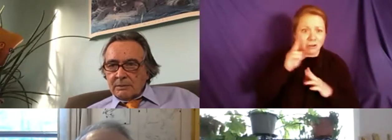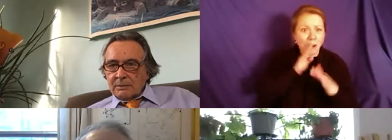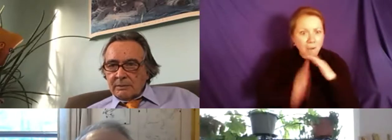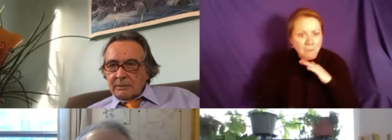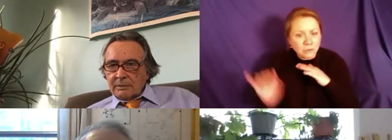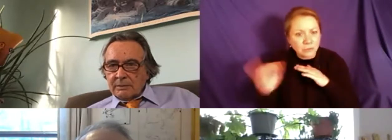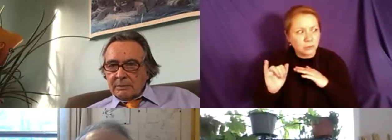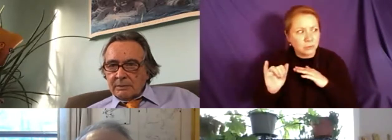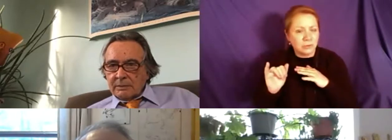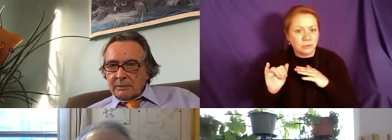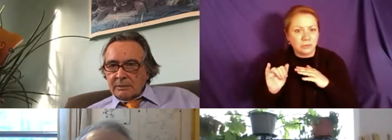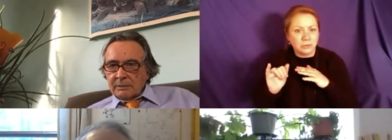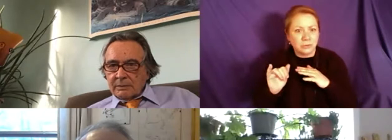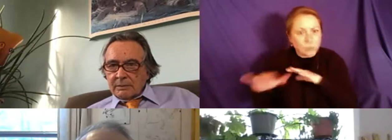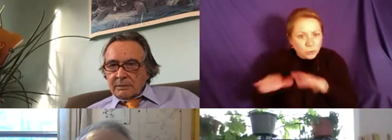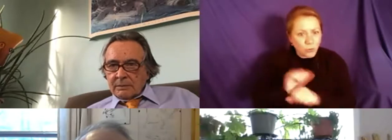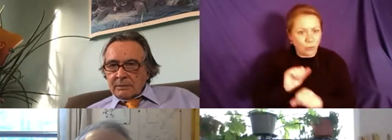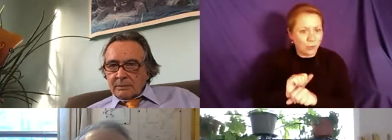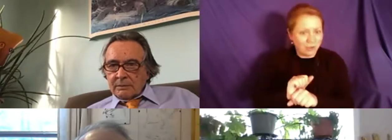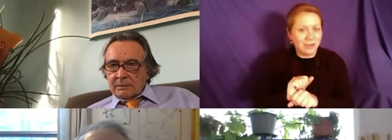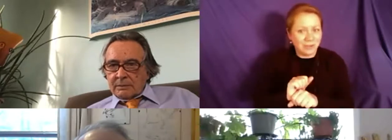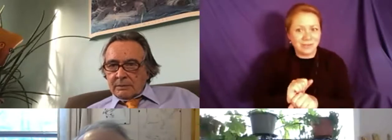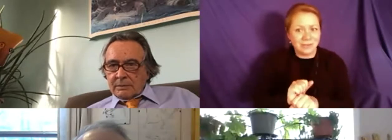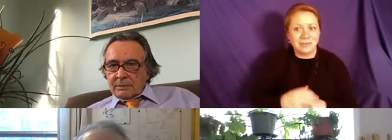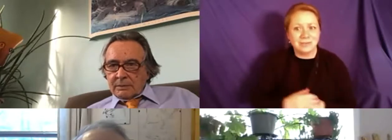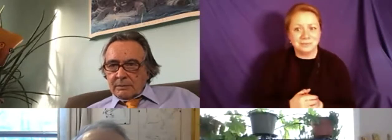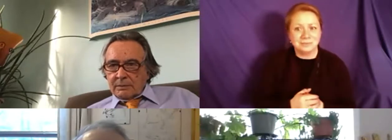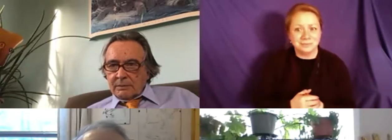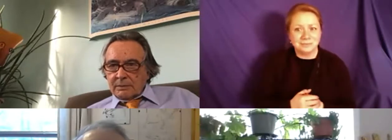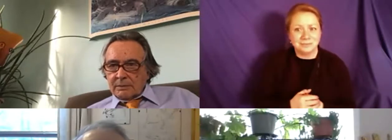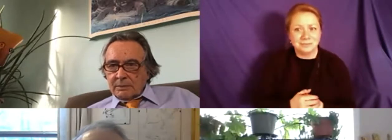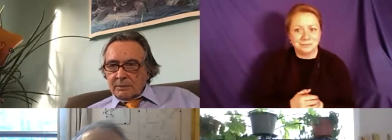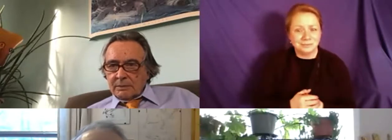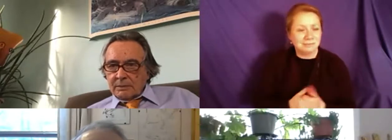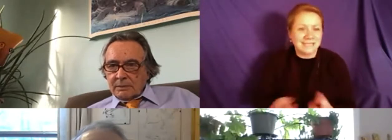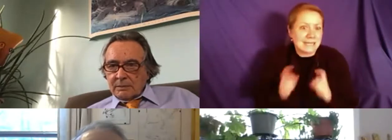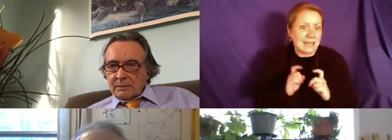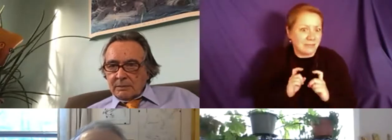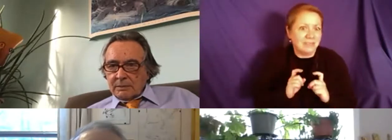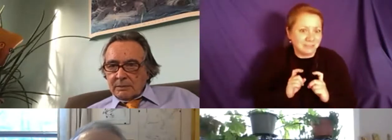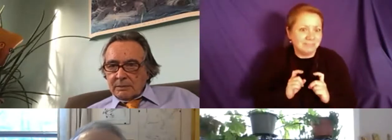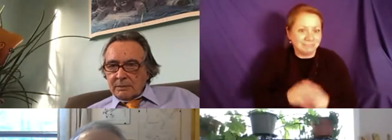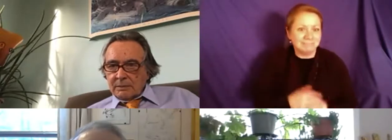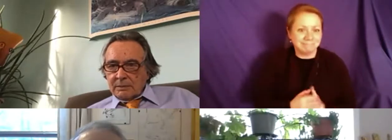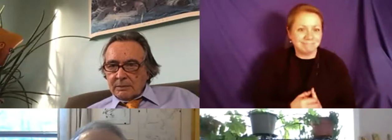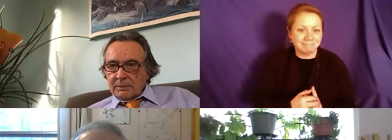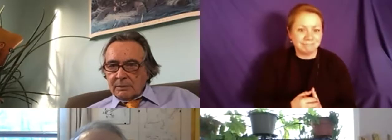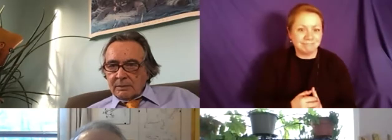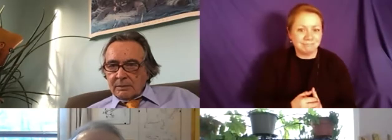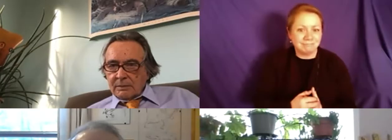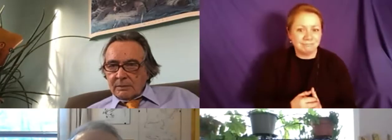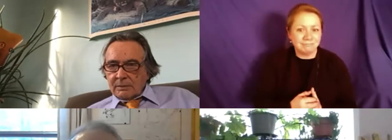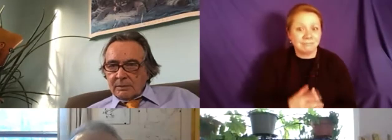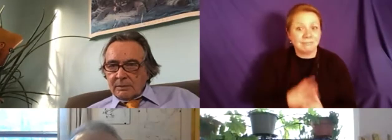able to do this work. You know, it's a gift. And